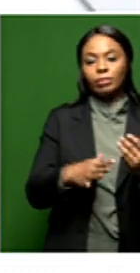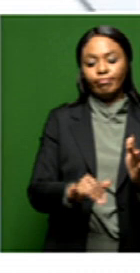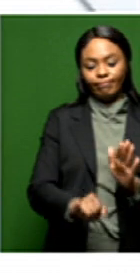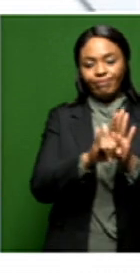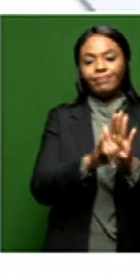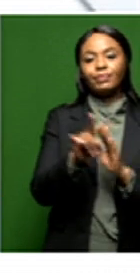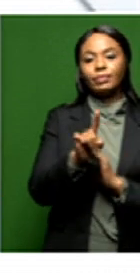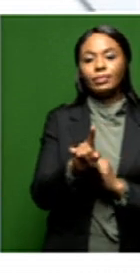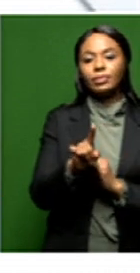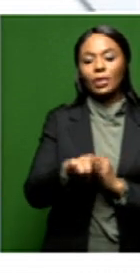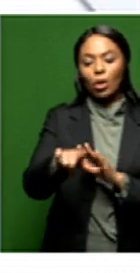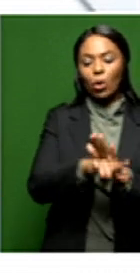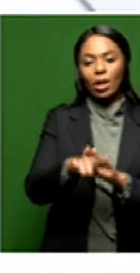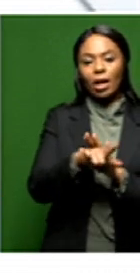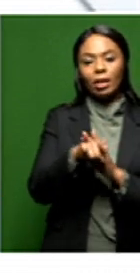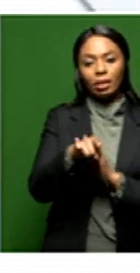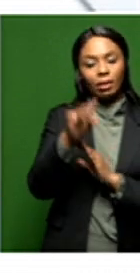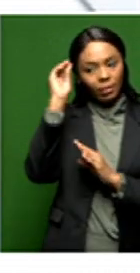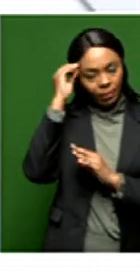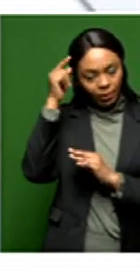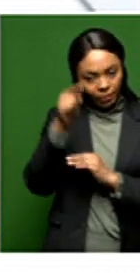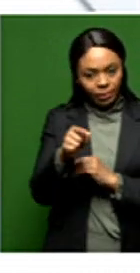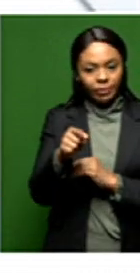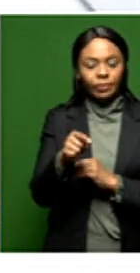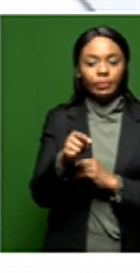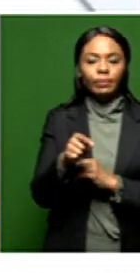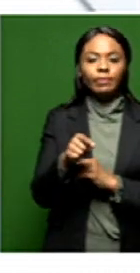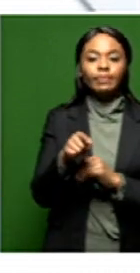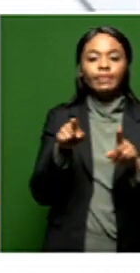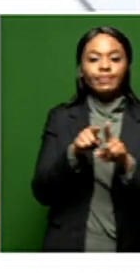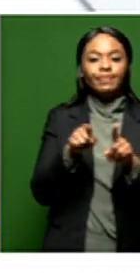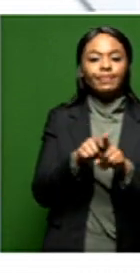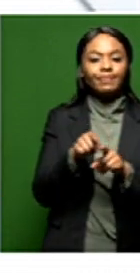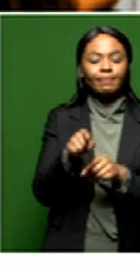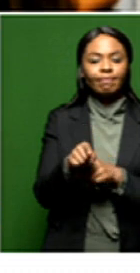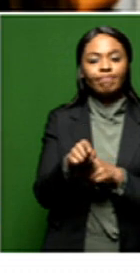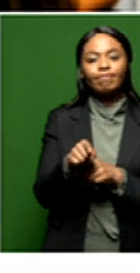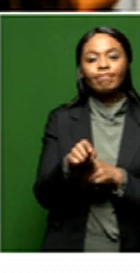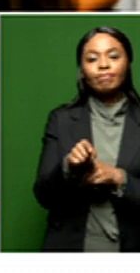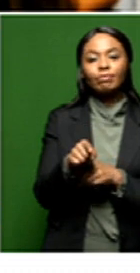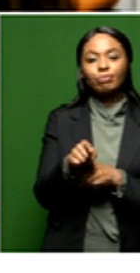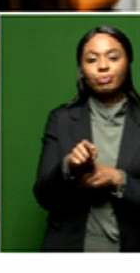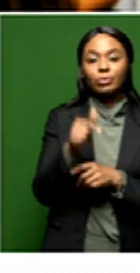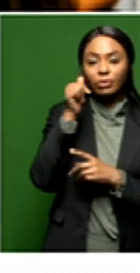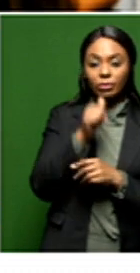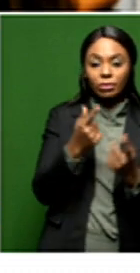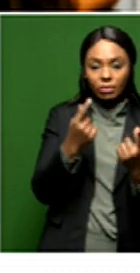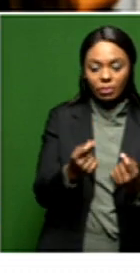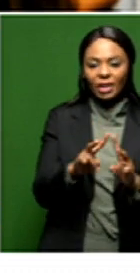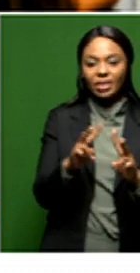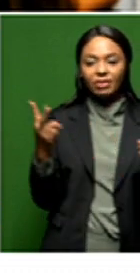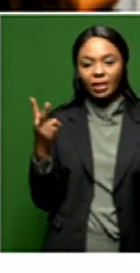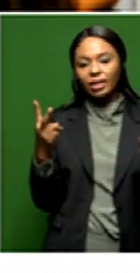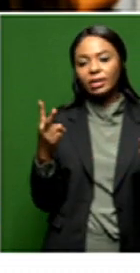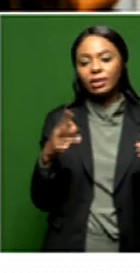wines and liquor, homegrown talent, so we'll offer that as well. And then within the space, you have different zones